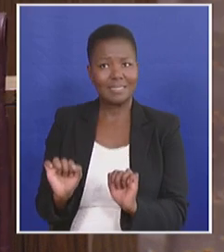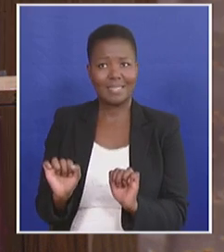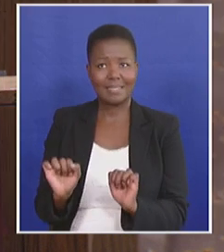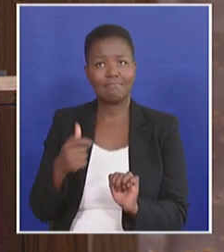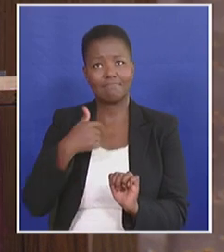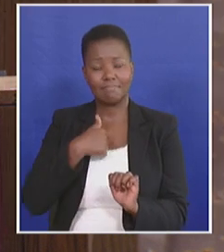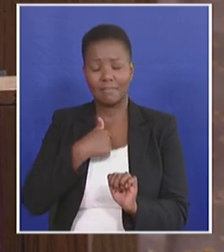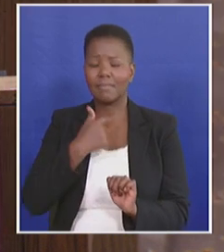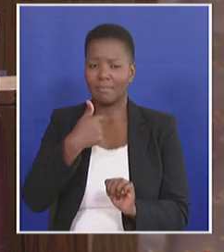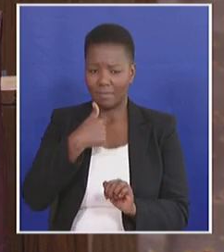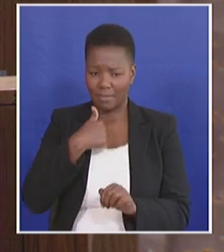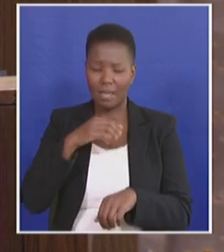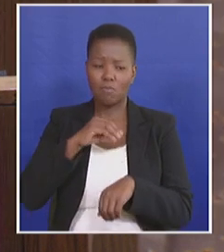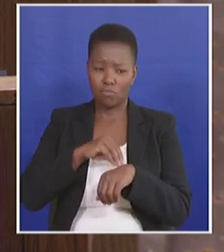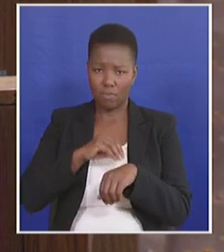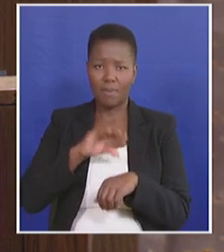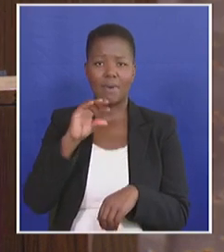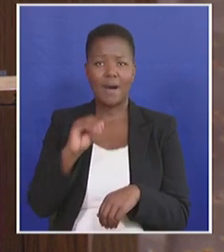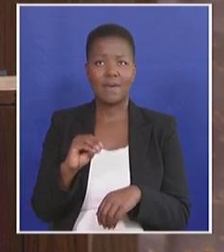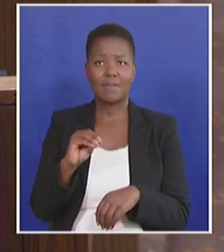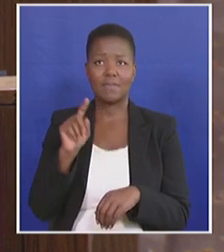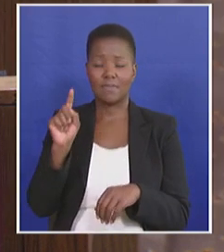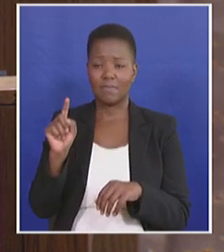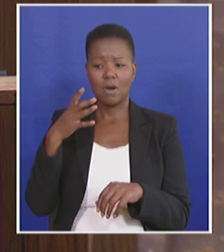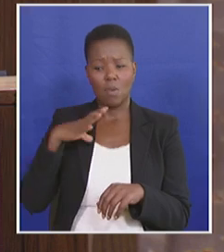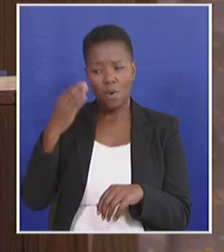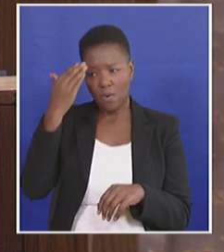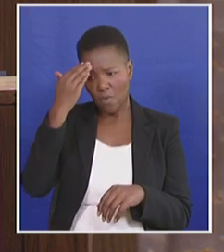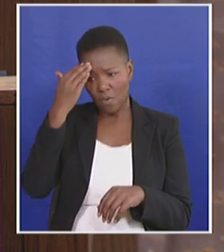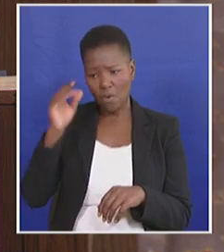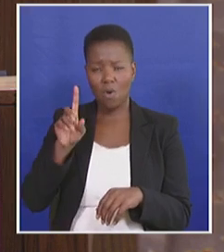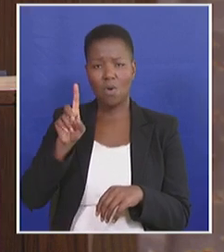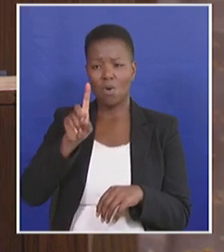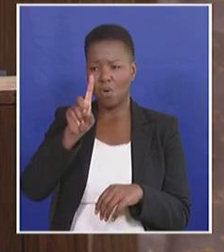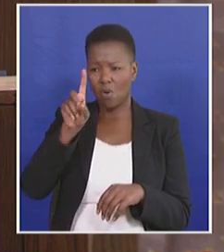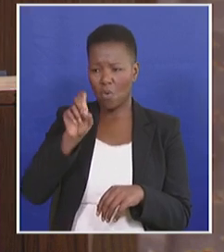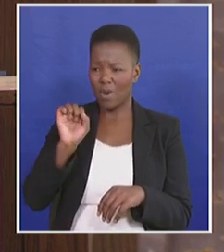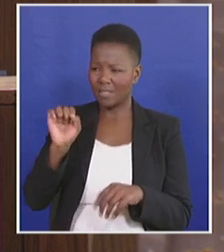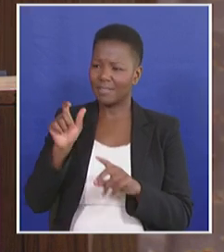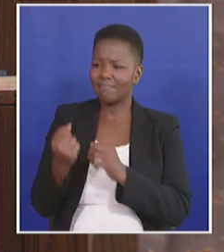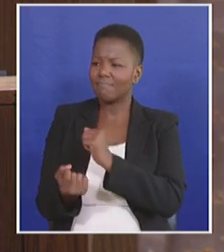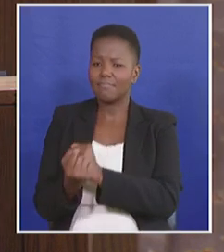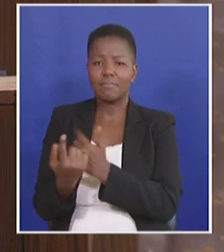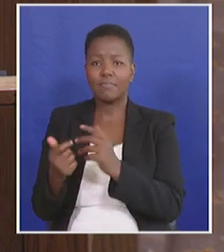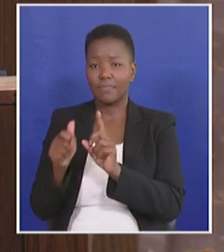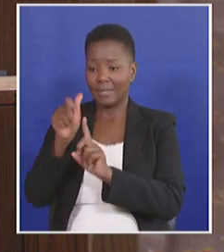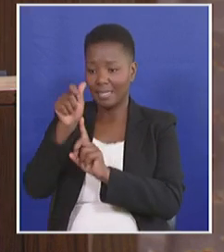have a problem. The question is around the prosecution of offenders